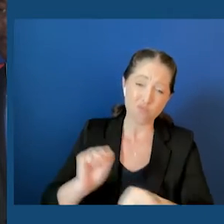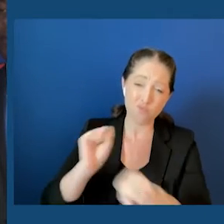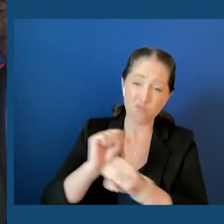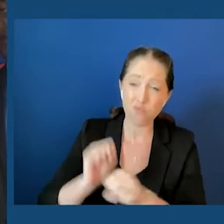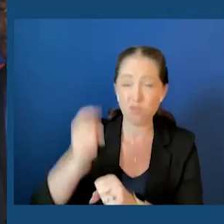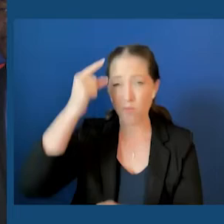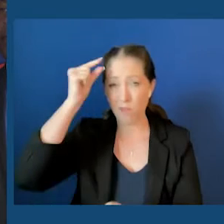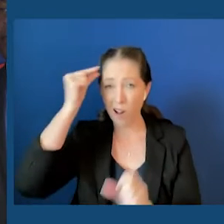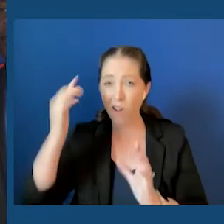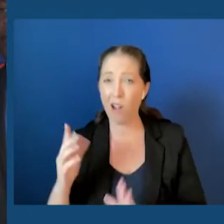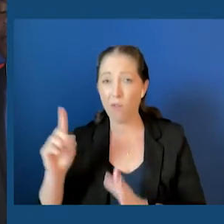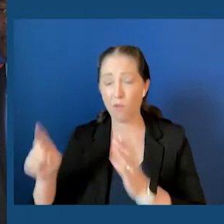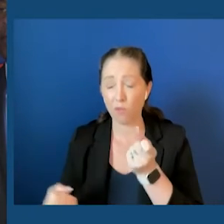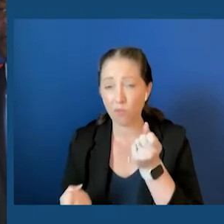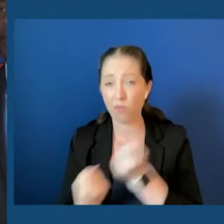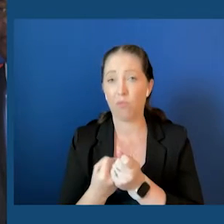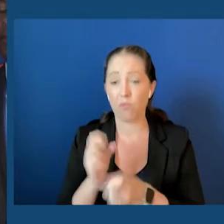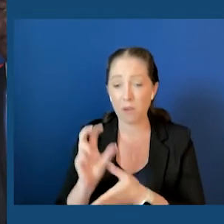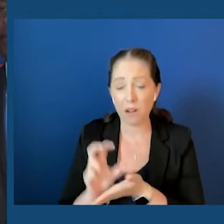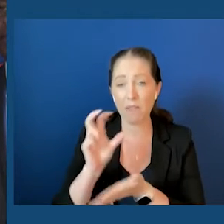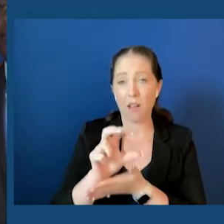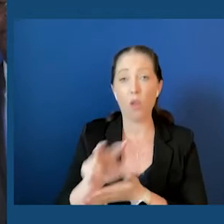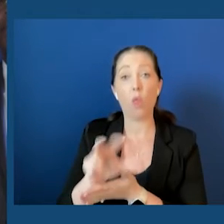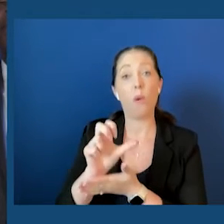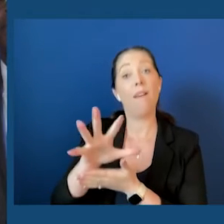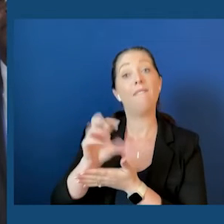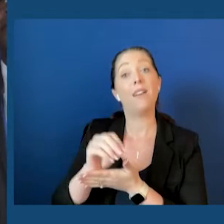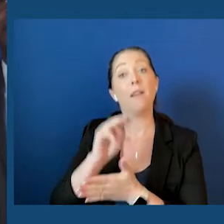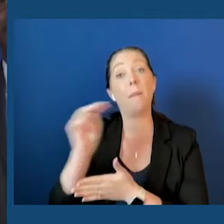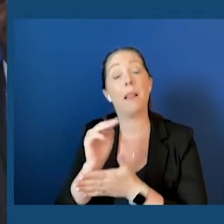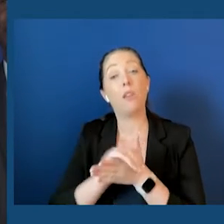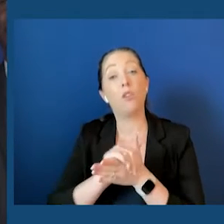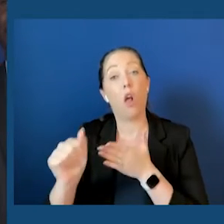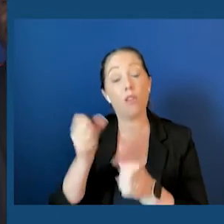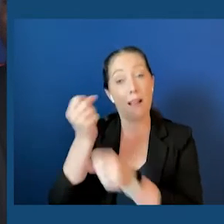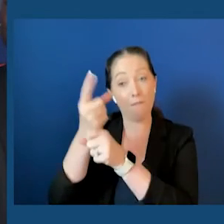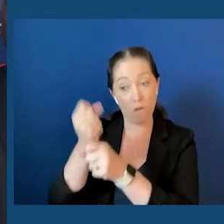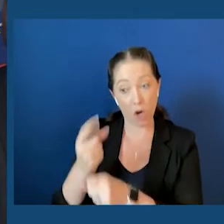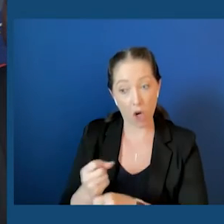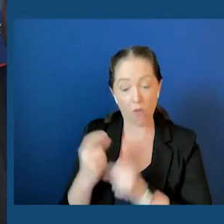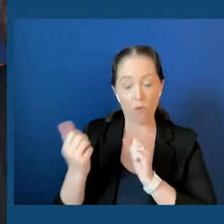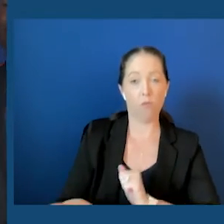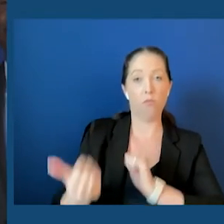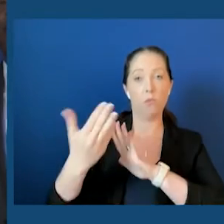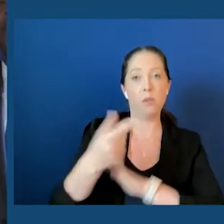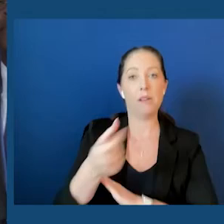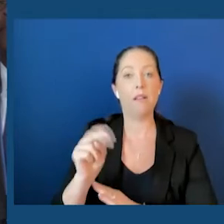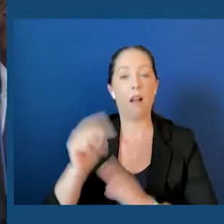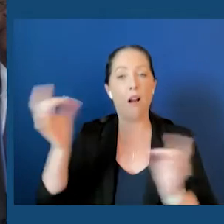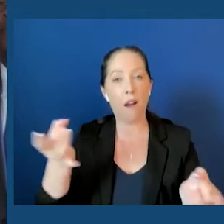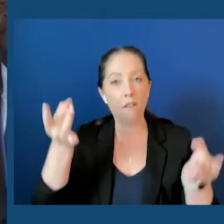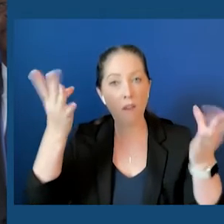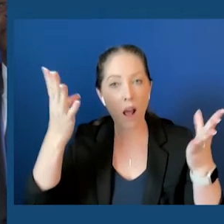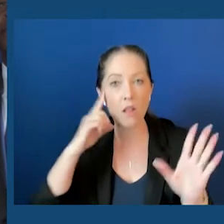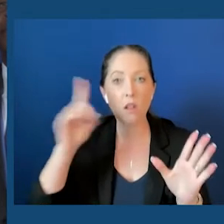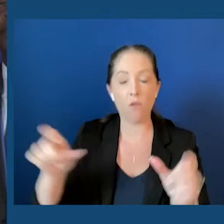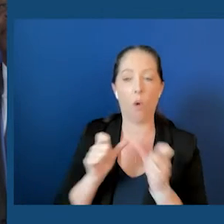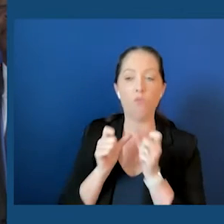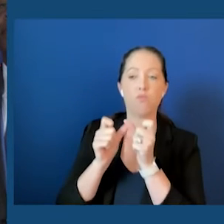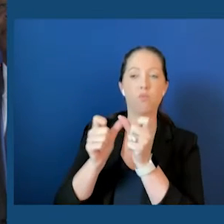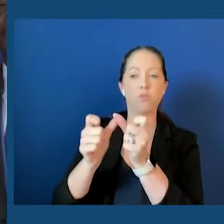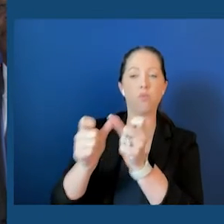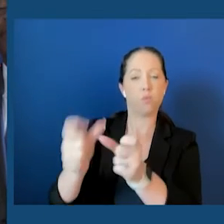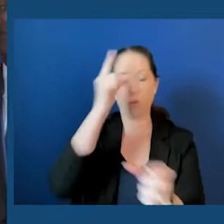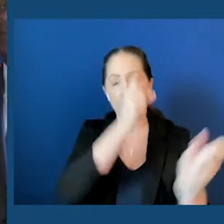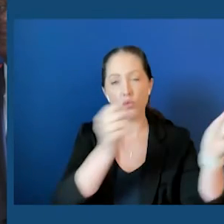to invest $350 million every year to address the problem of gun violence and to have a long-term sustained strategy